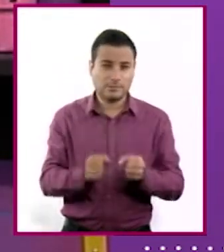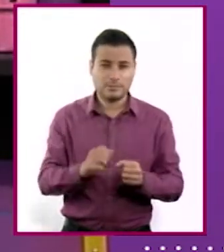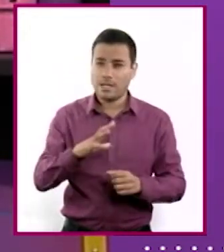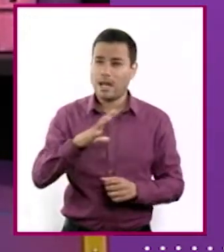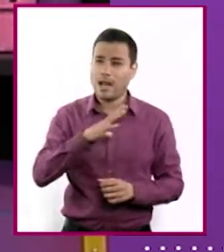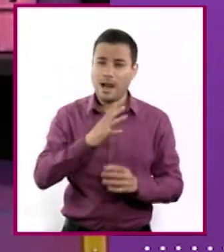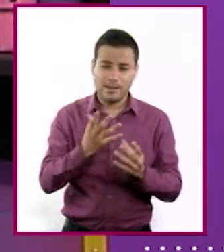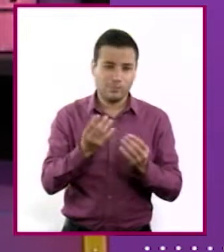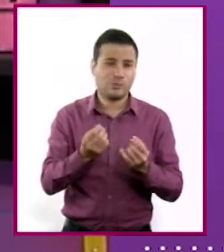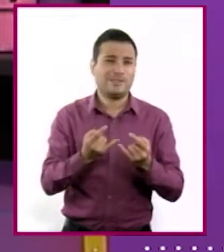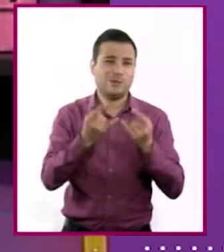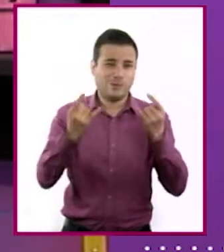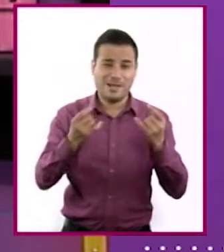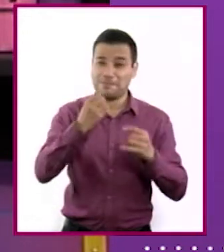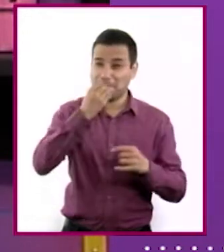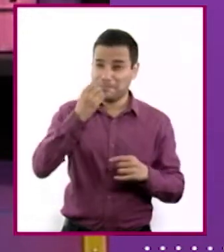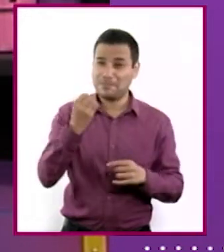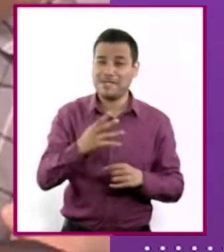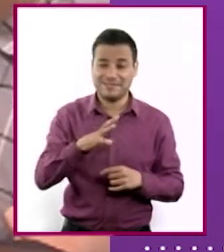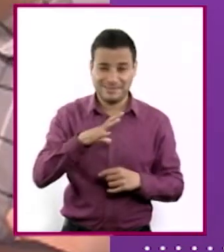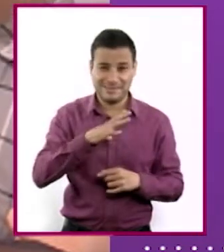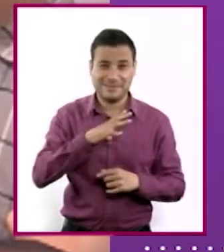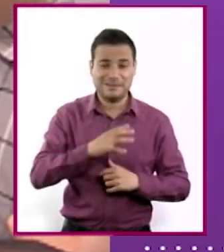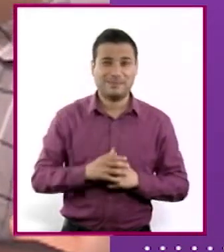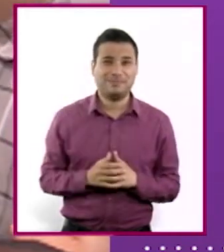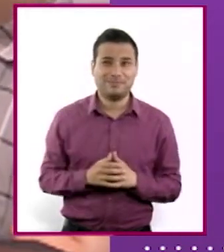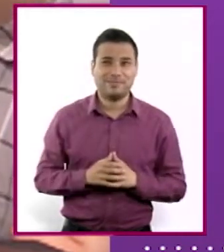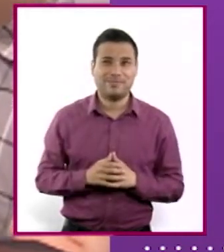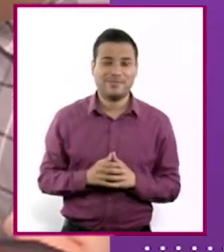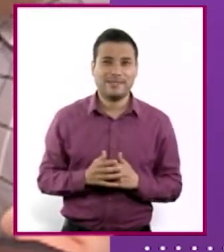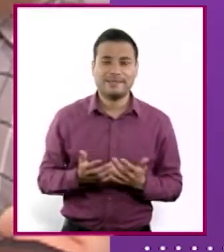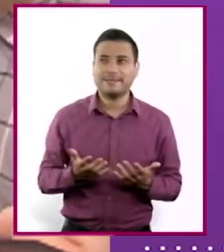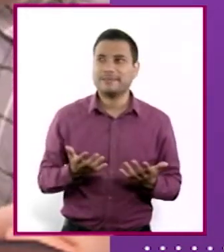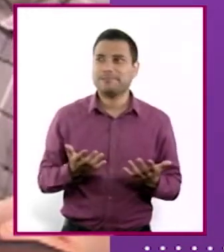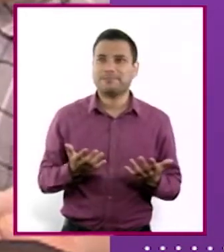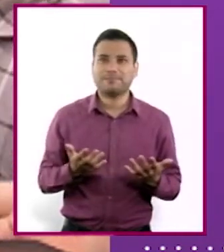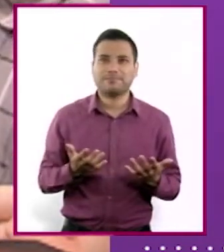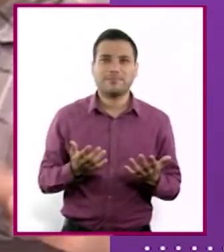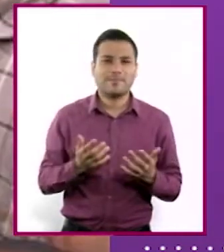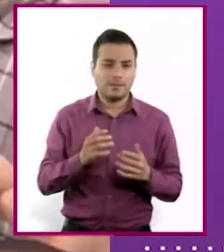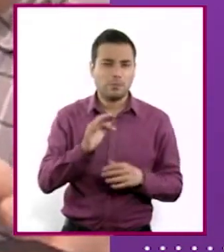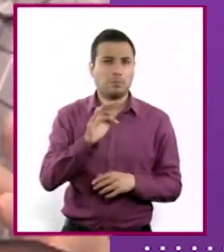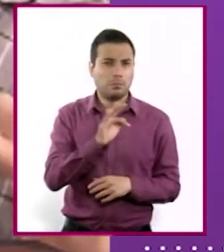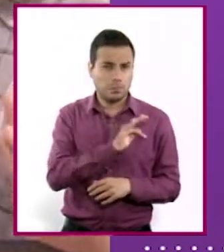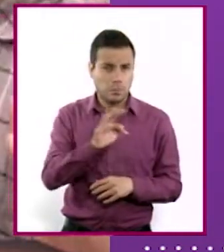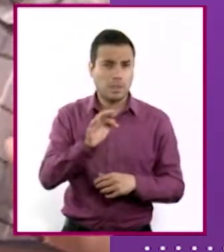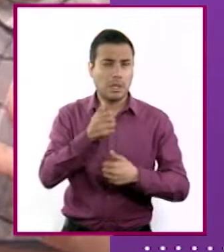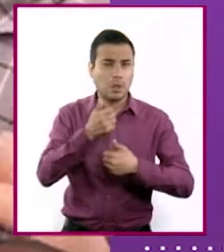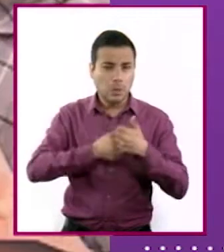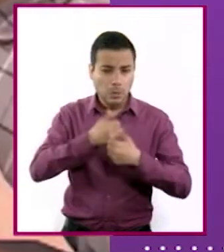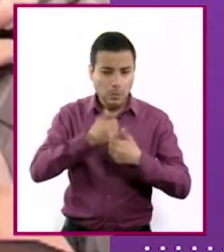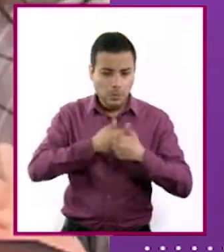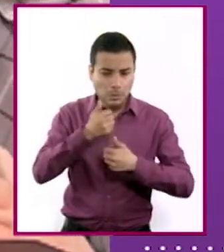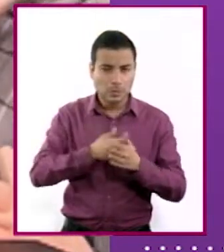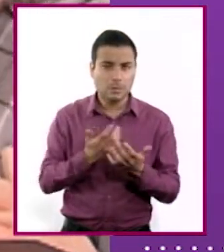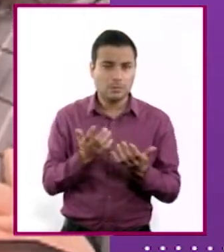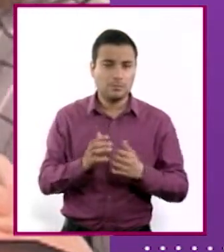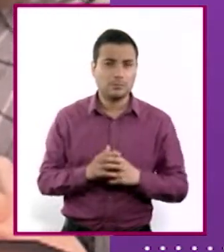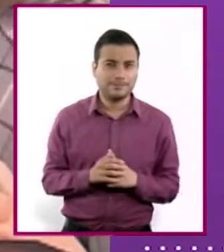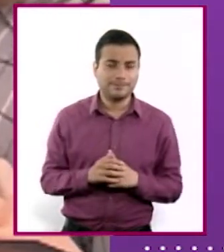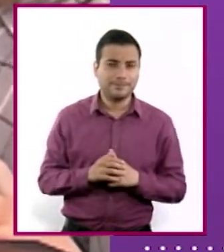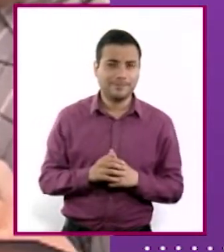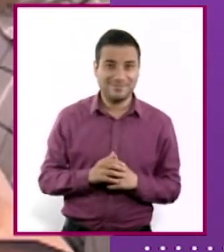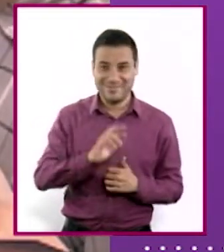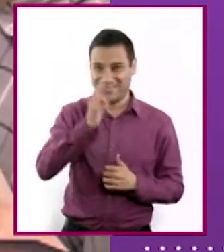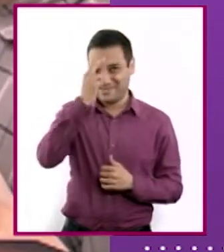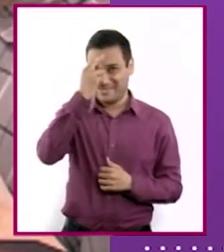of great stories here. But we should do it like Tu Casa, Mi Casa. Remember? We opened